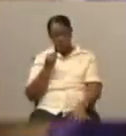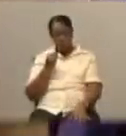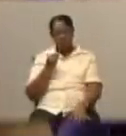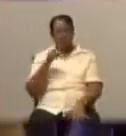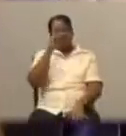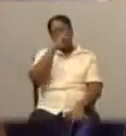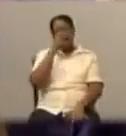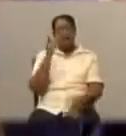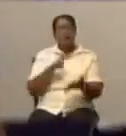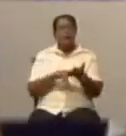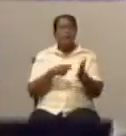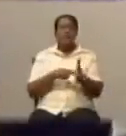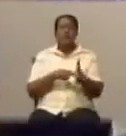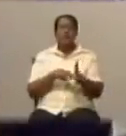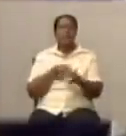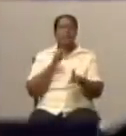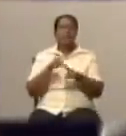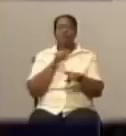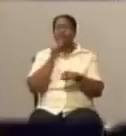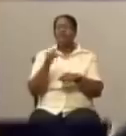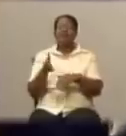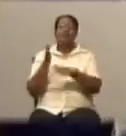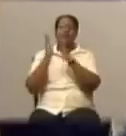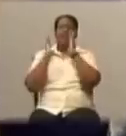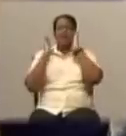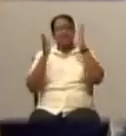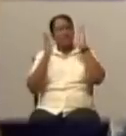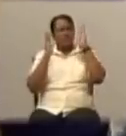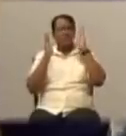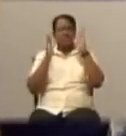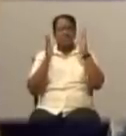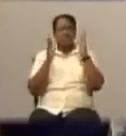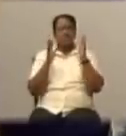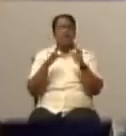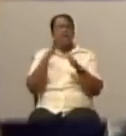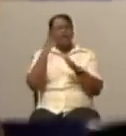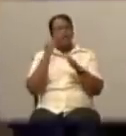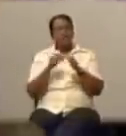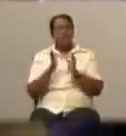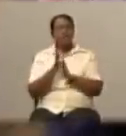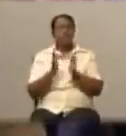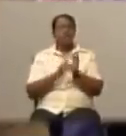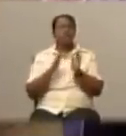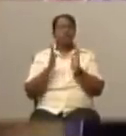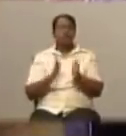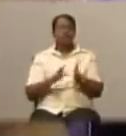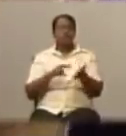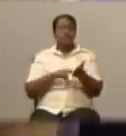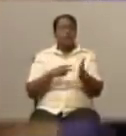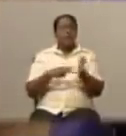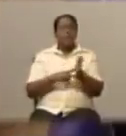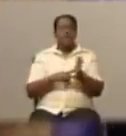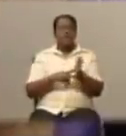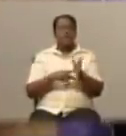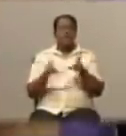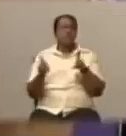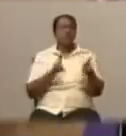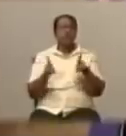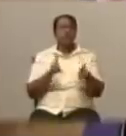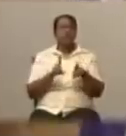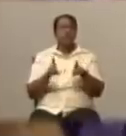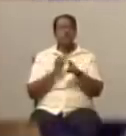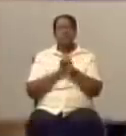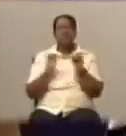and there are also so many sleeping Christians. Advent, wake up